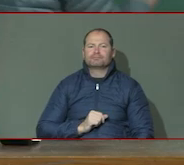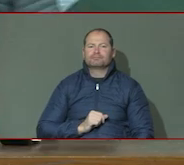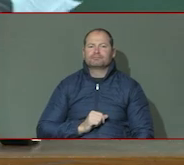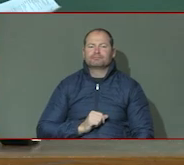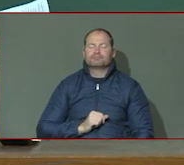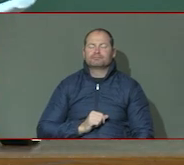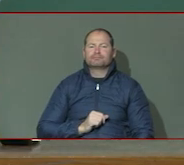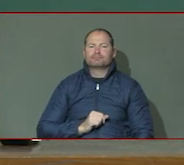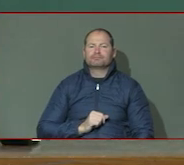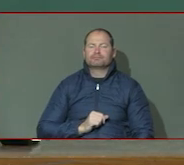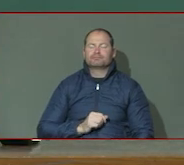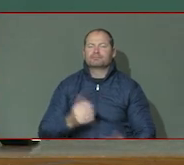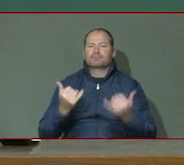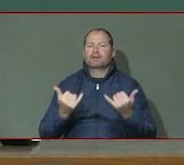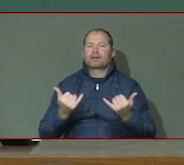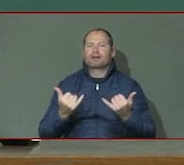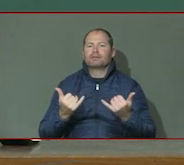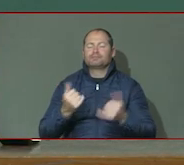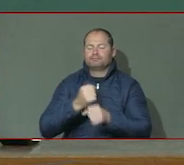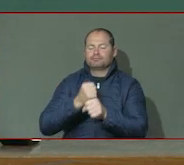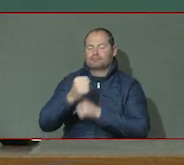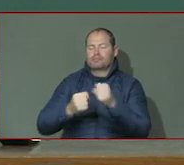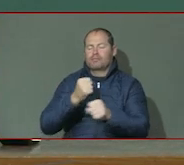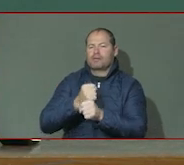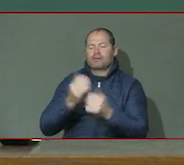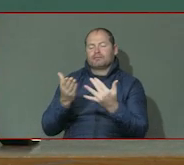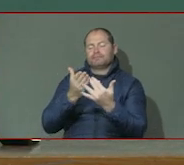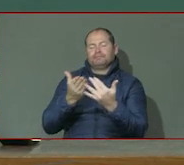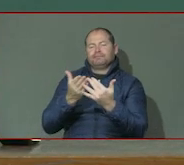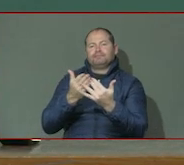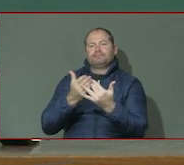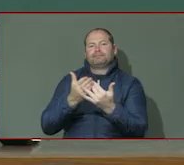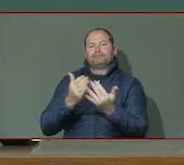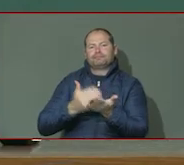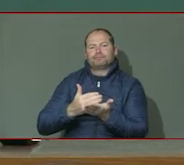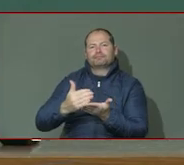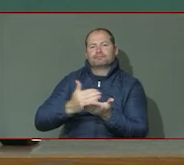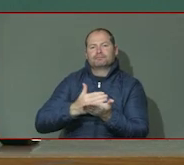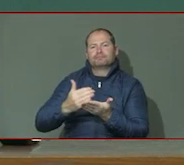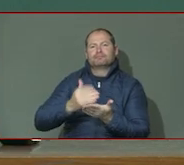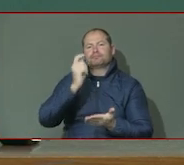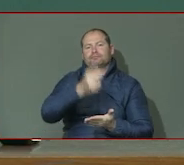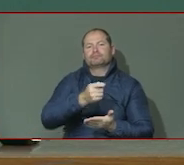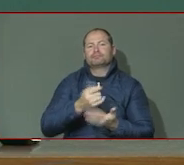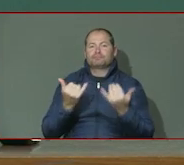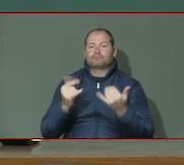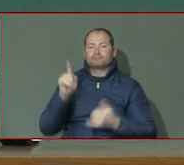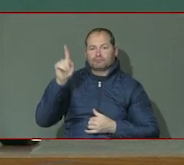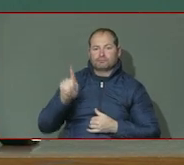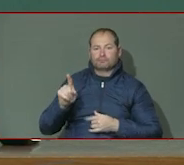So what is our dividends paid during the year? The difference between those